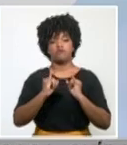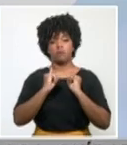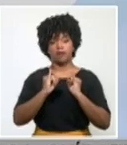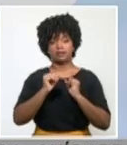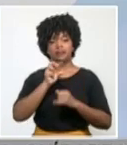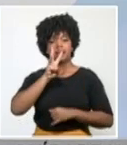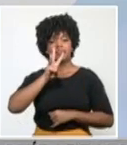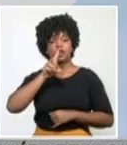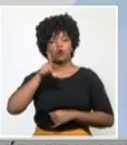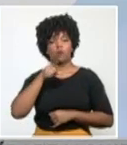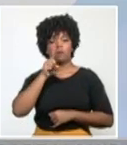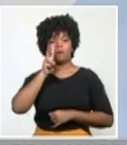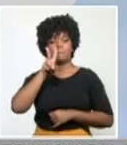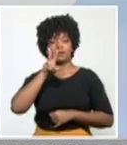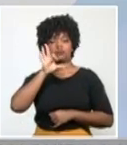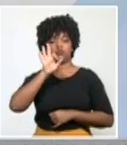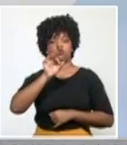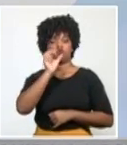3.28%.